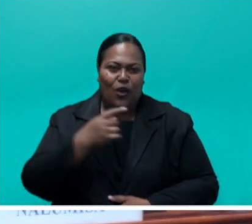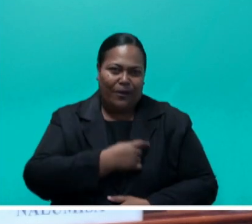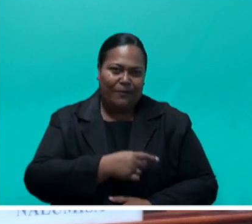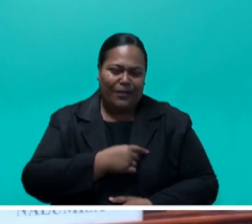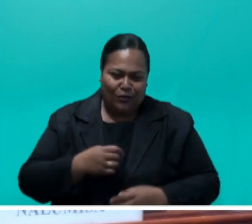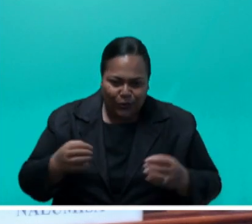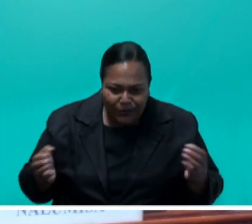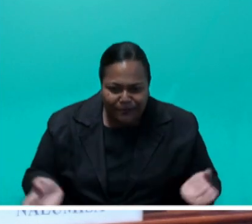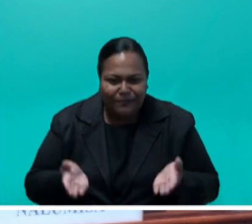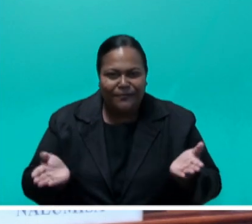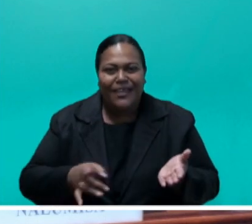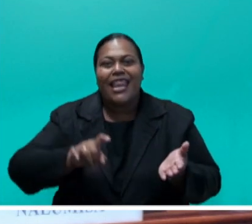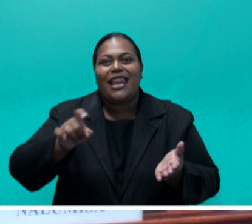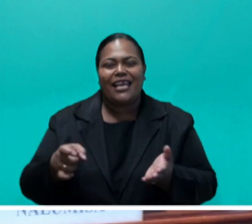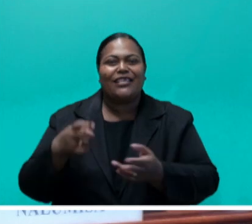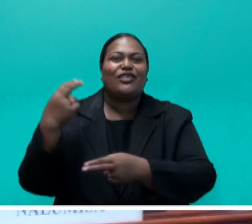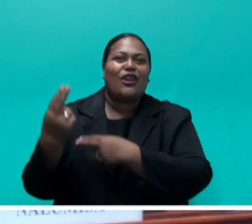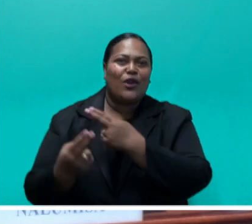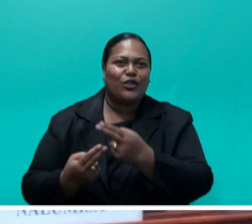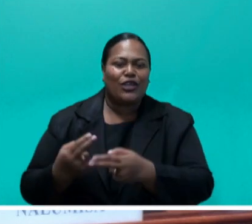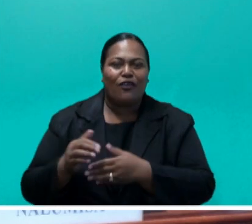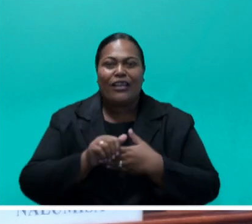the next generation of leaders,